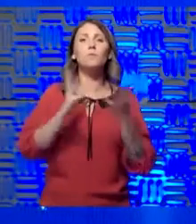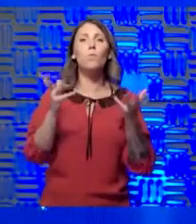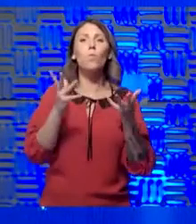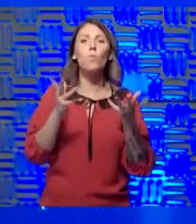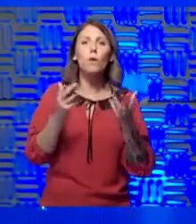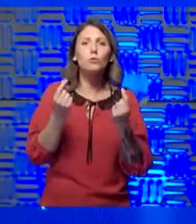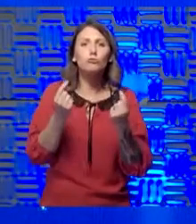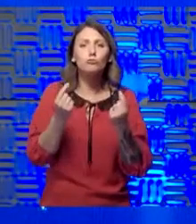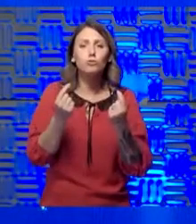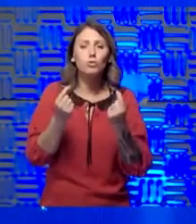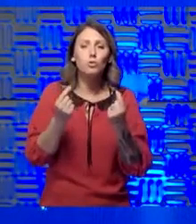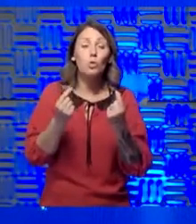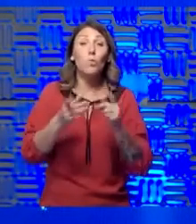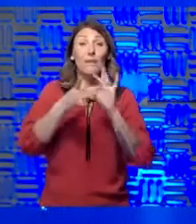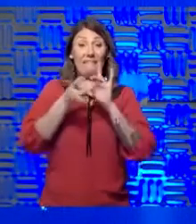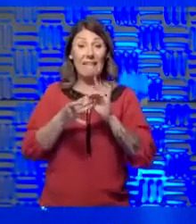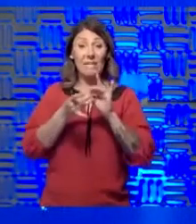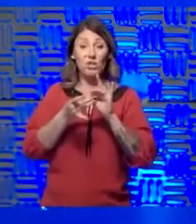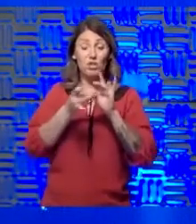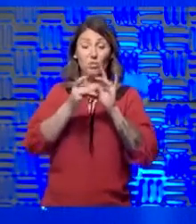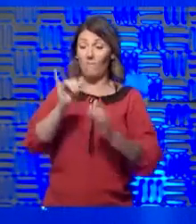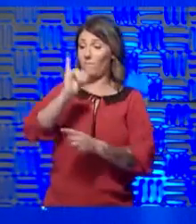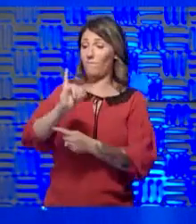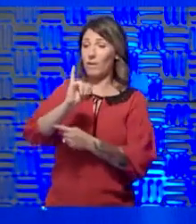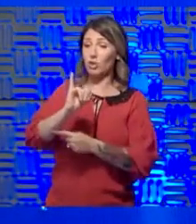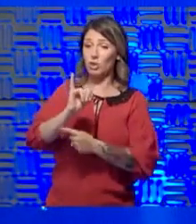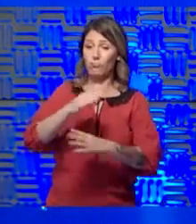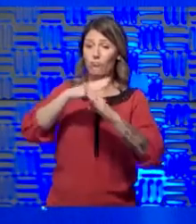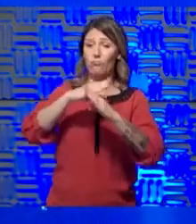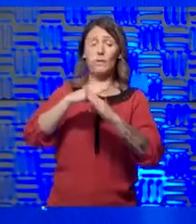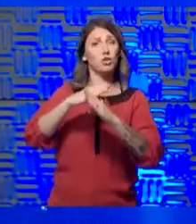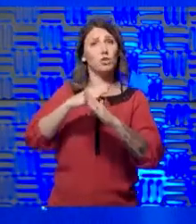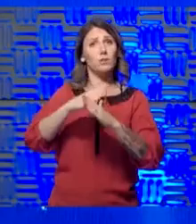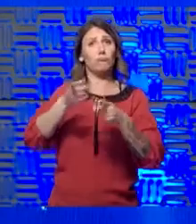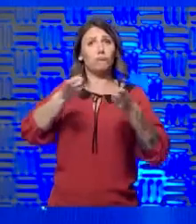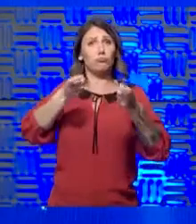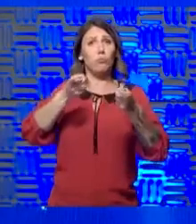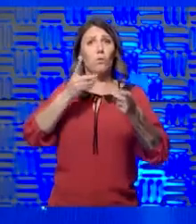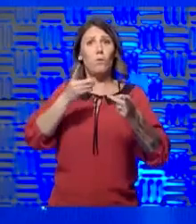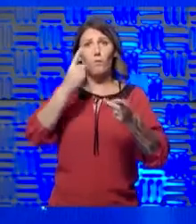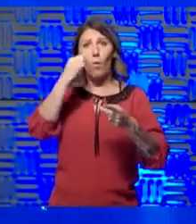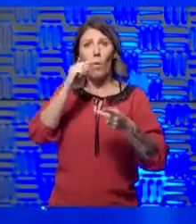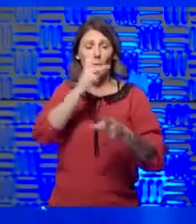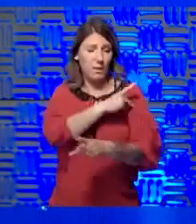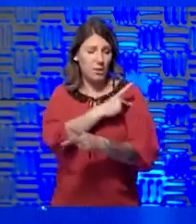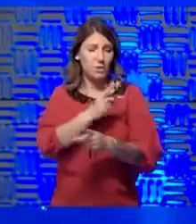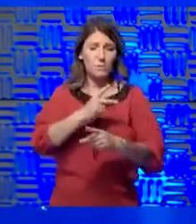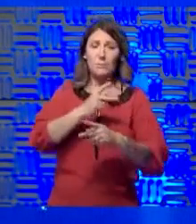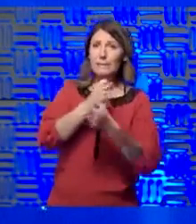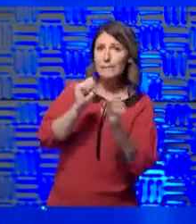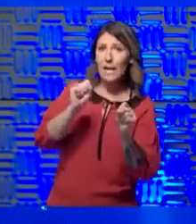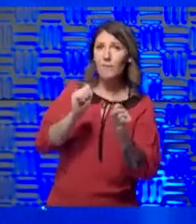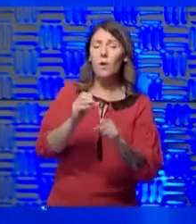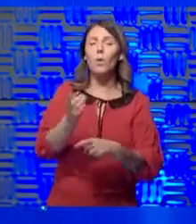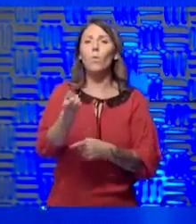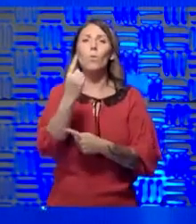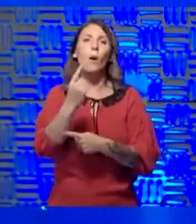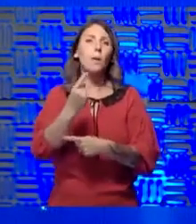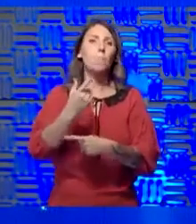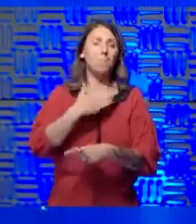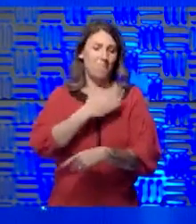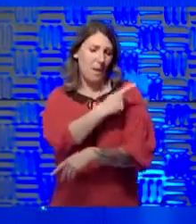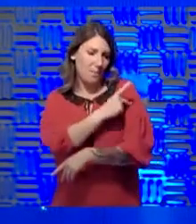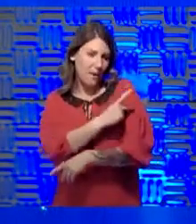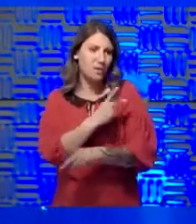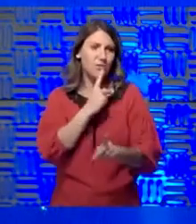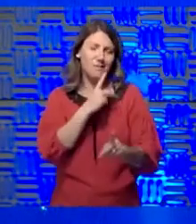around infection prevention and control to make sure you keep folks safe? And I think that's really it. I had one of my patients in clinic, and Terry, I'm going to ask you this to